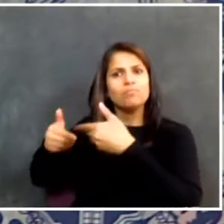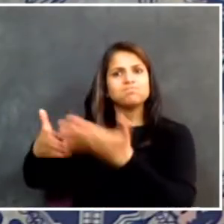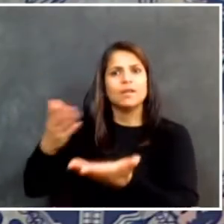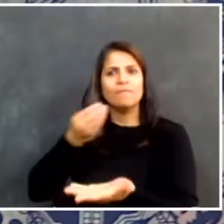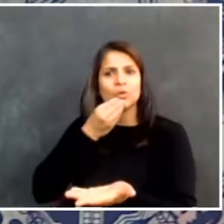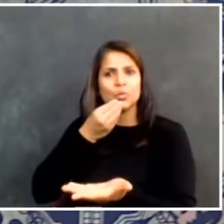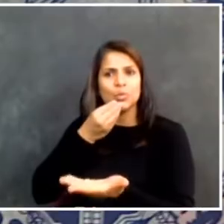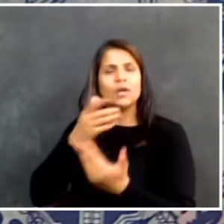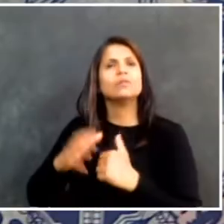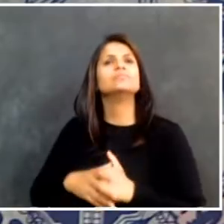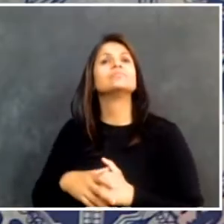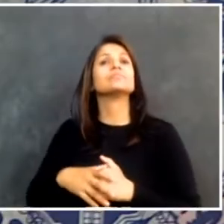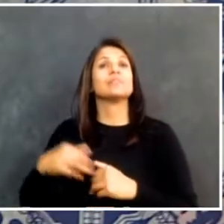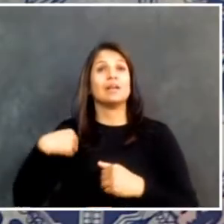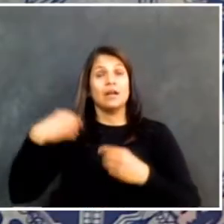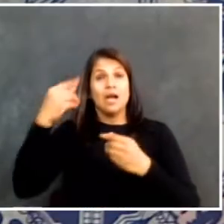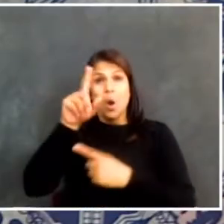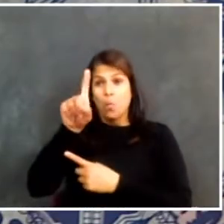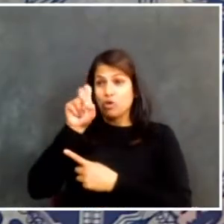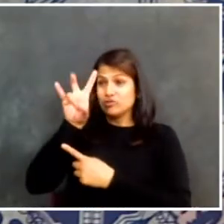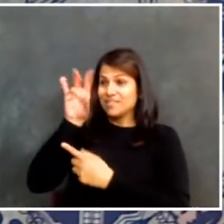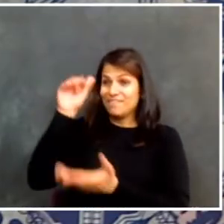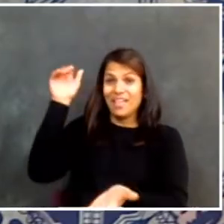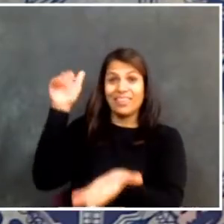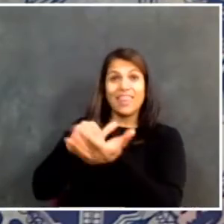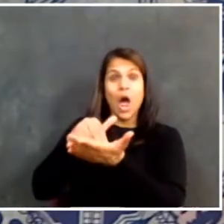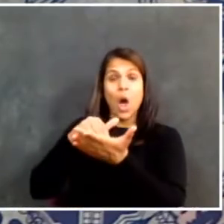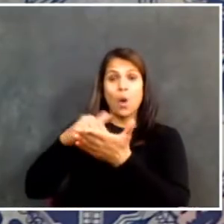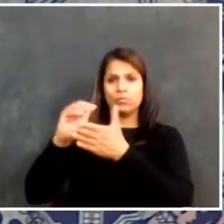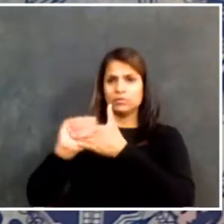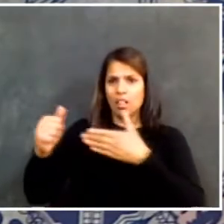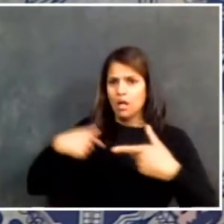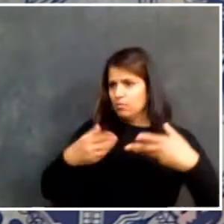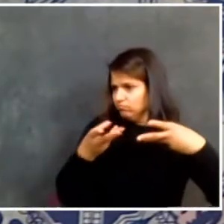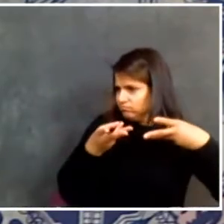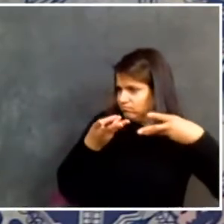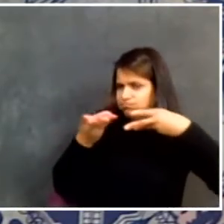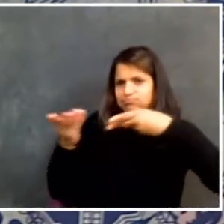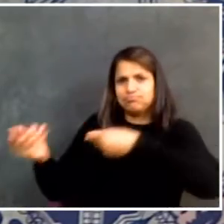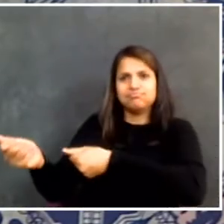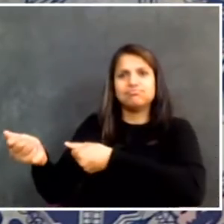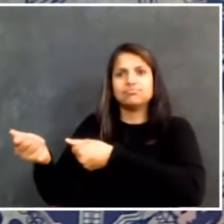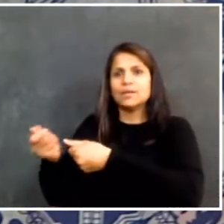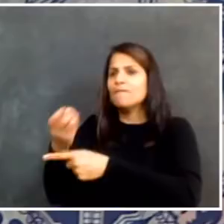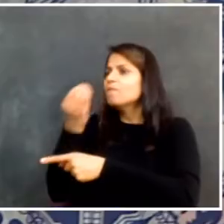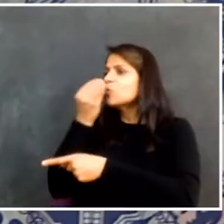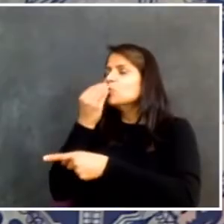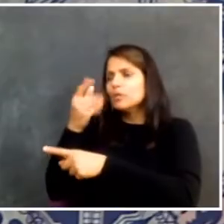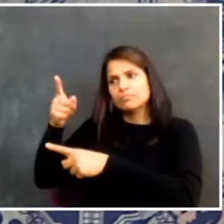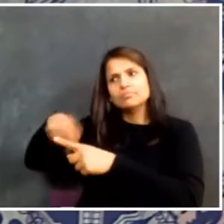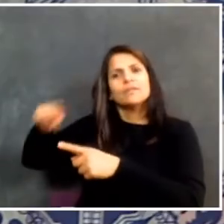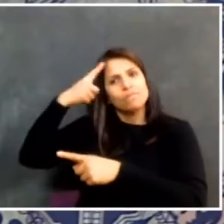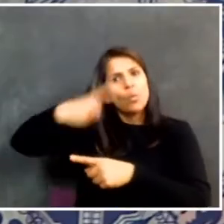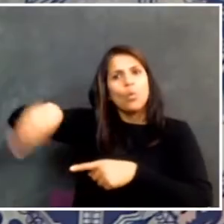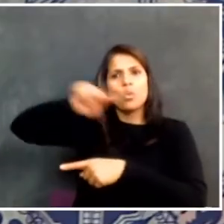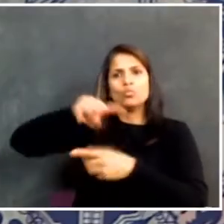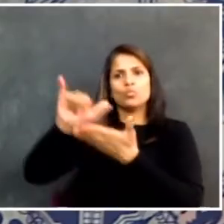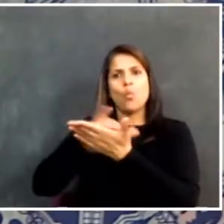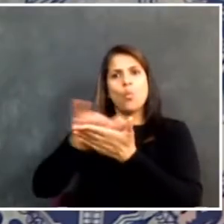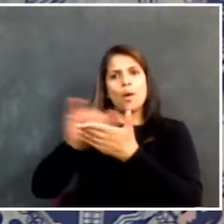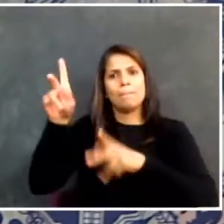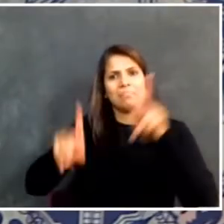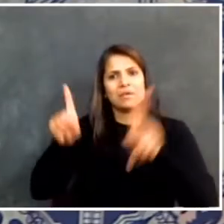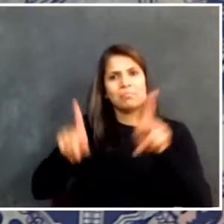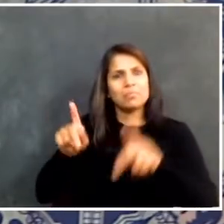the commissioner needs something. And then additionally, to have that huge reserve, 18 million